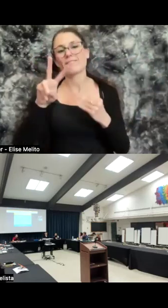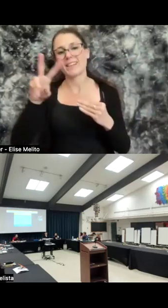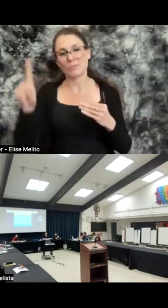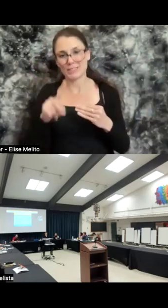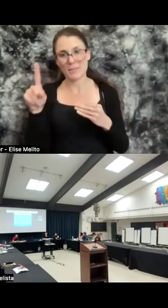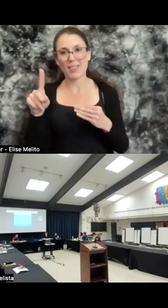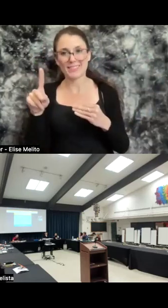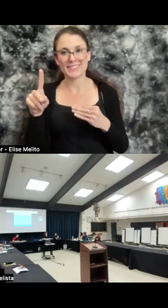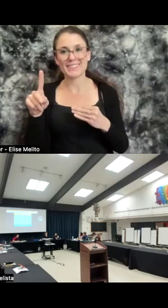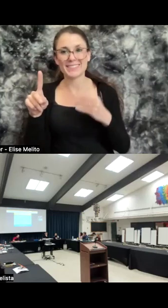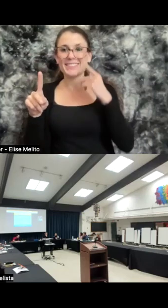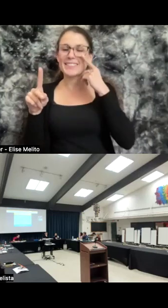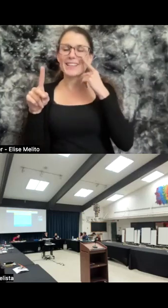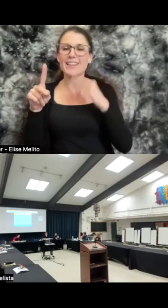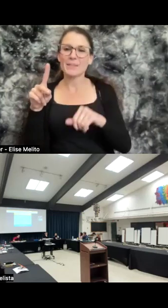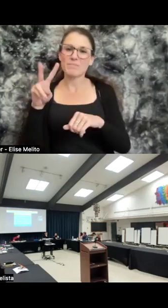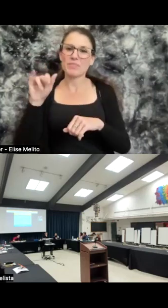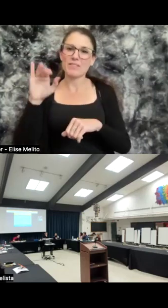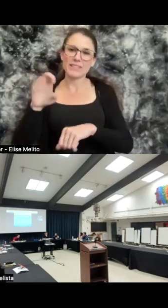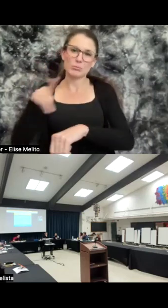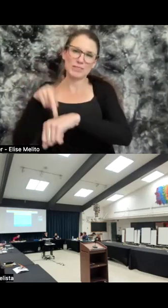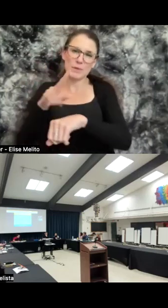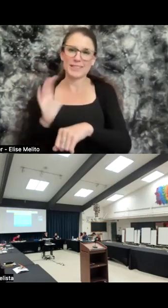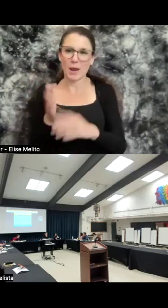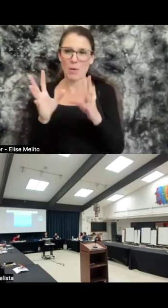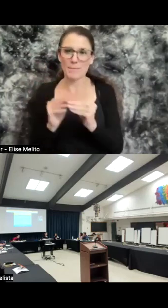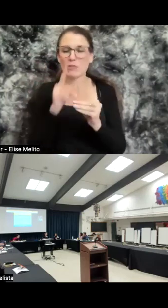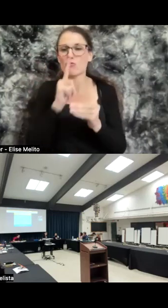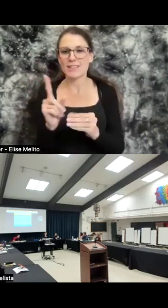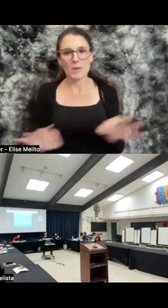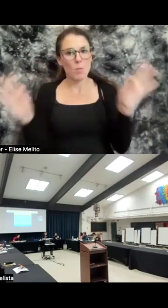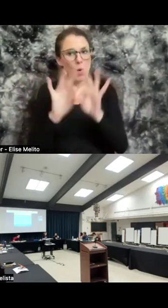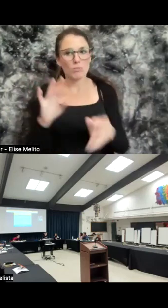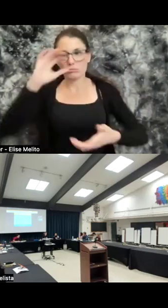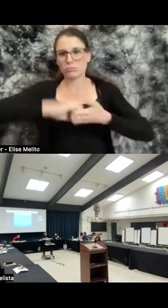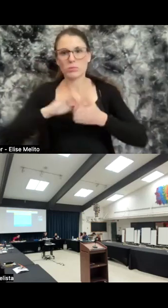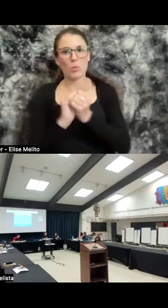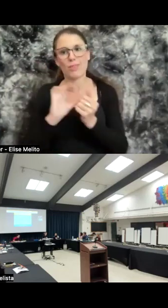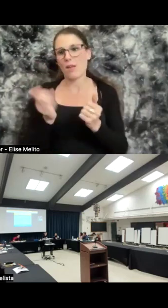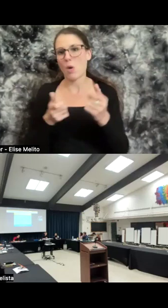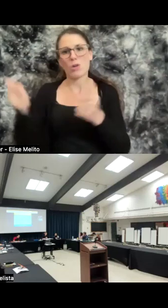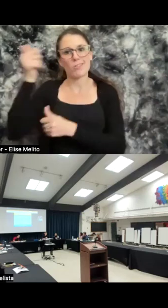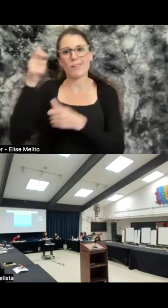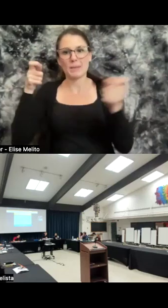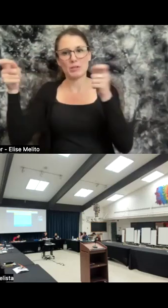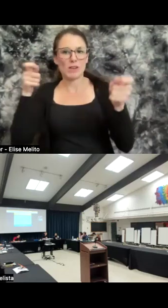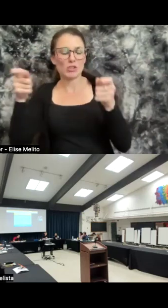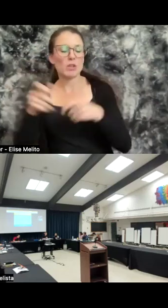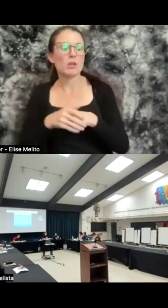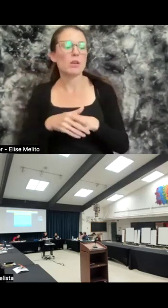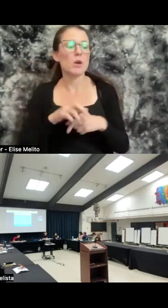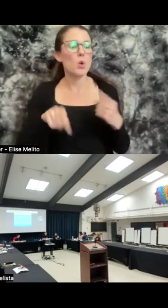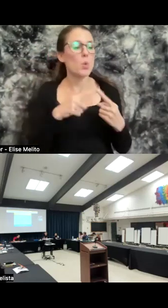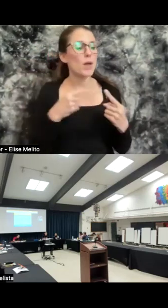our meeting. It's so important that this is done in conjunction with our administration. When we talk